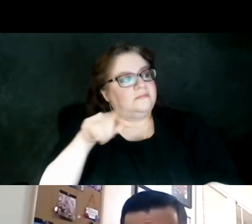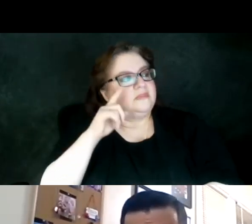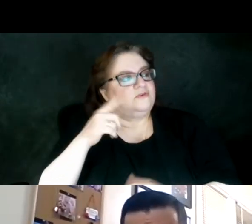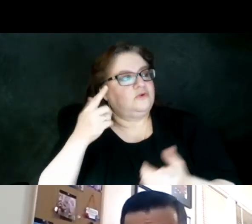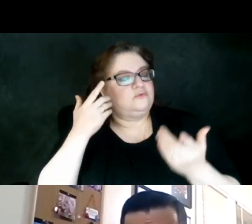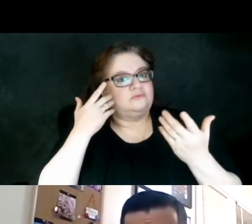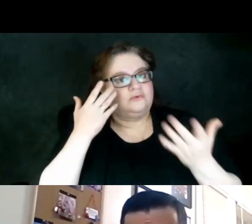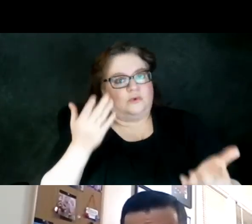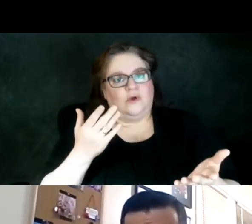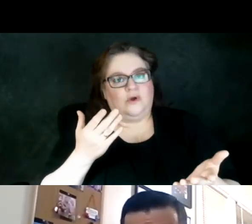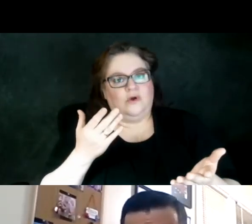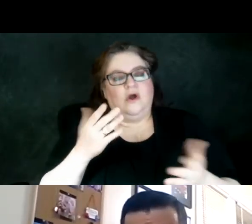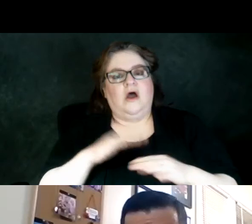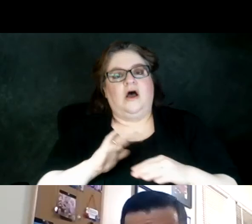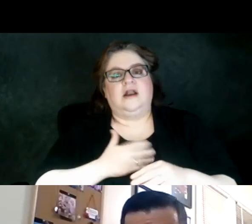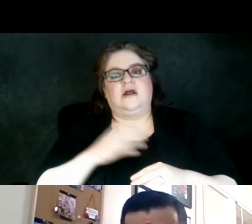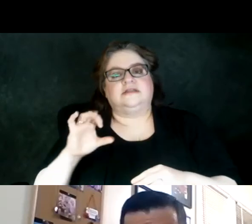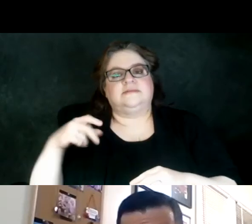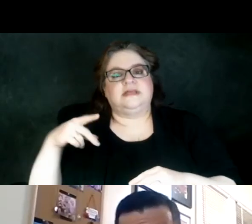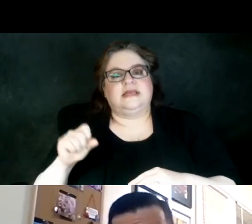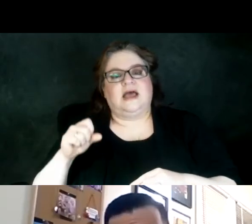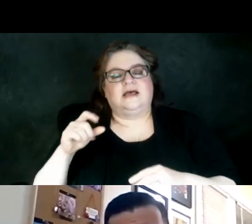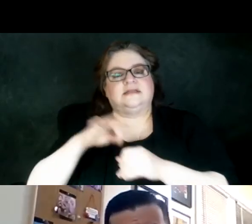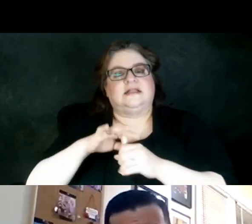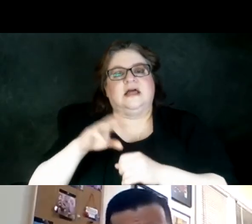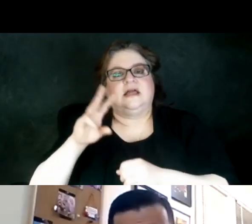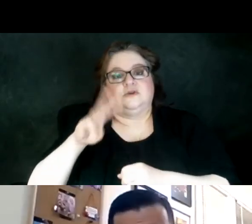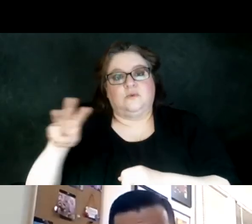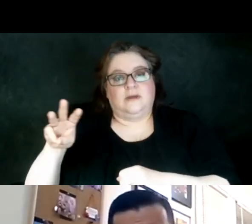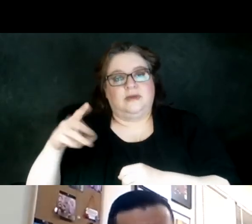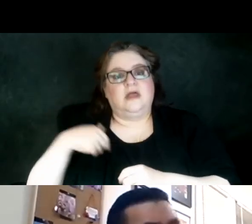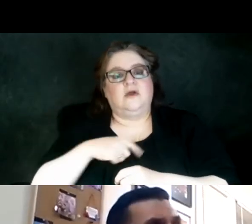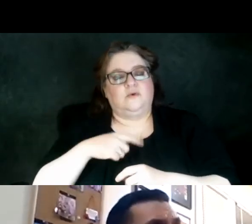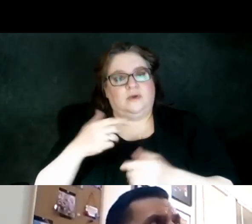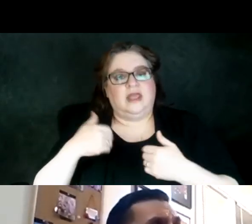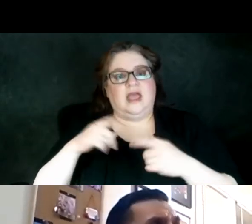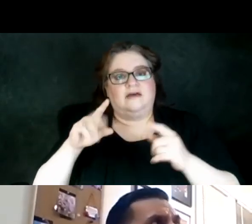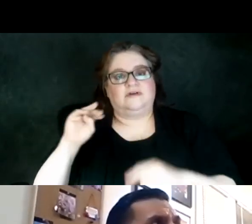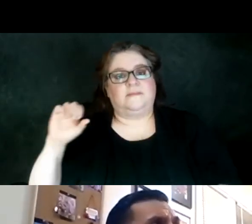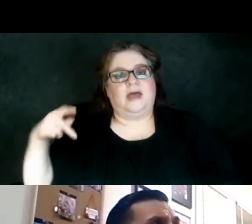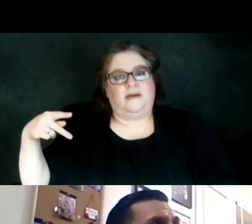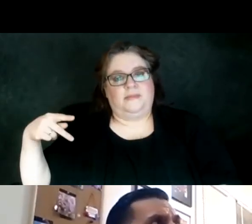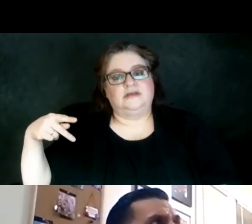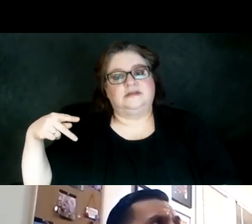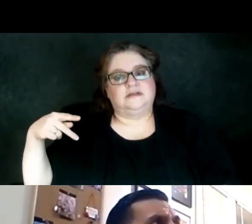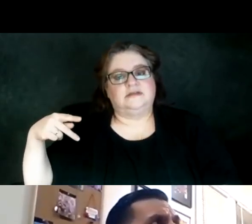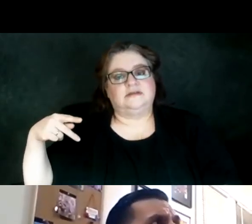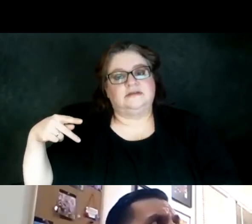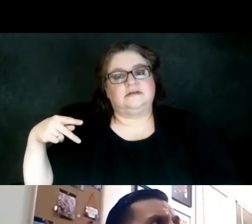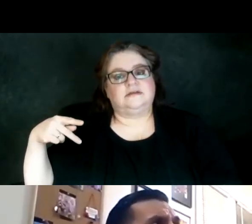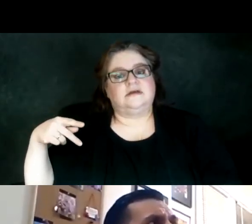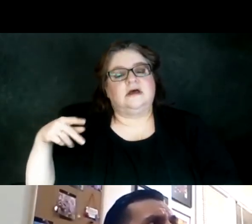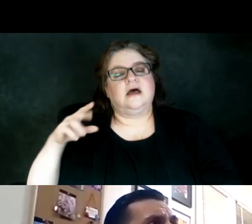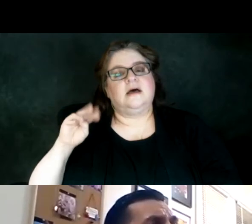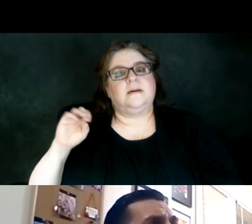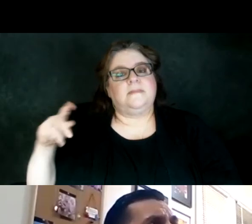familiar, on our CPS LSC elections webpage, we actually have a map of the schools